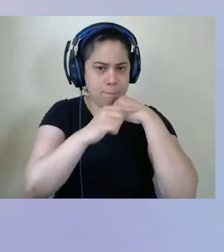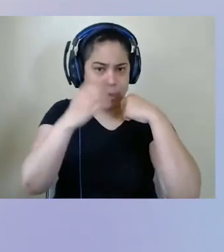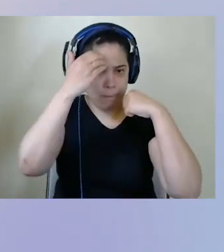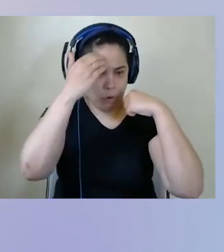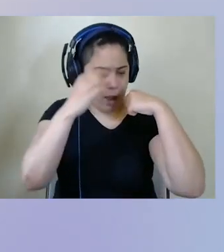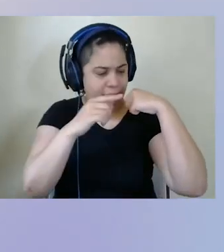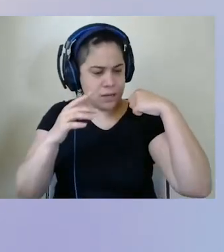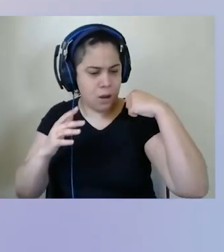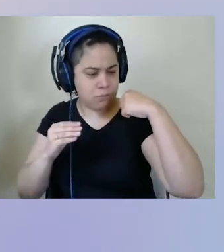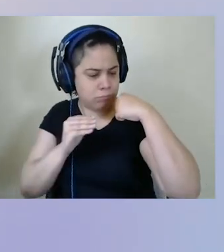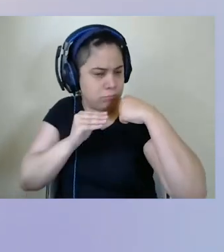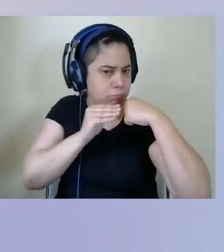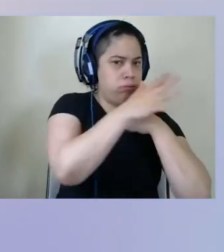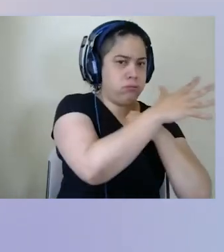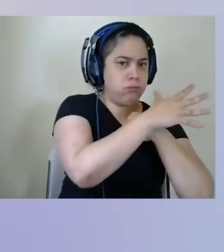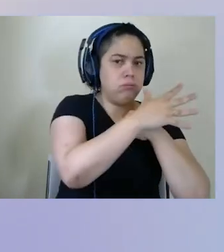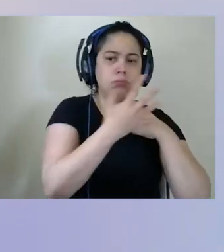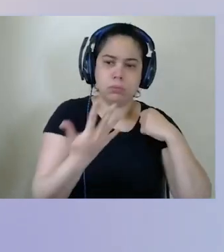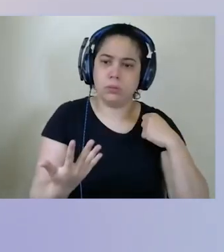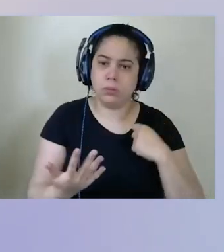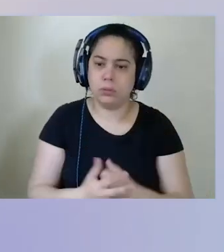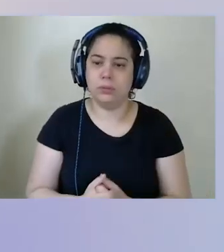Thank you. And you've talked to,